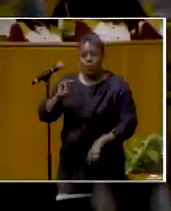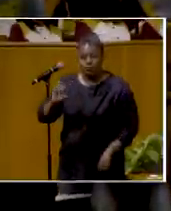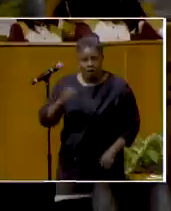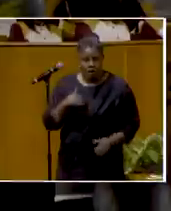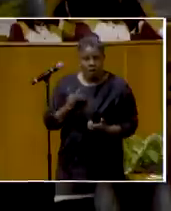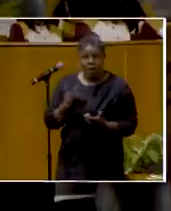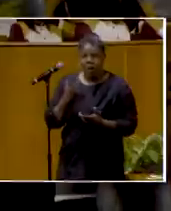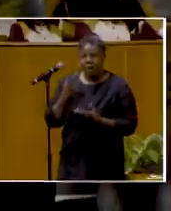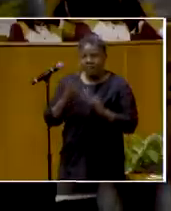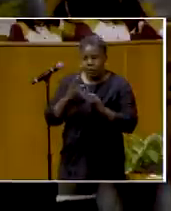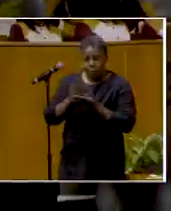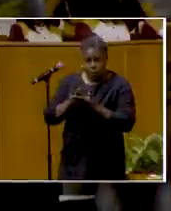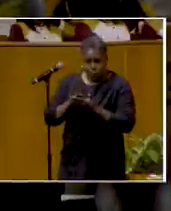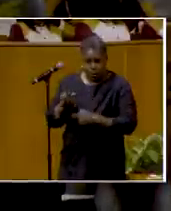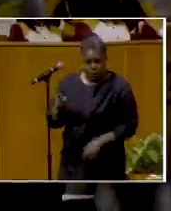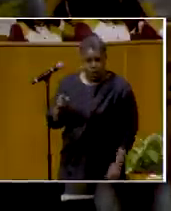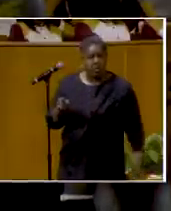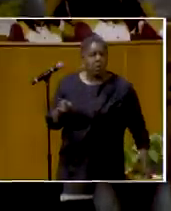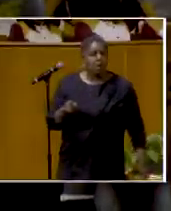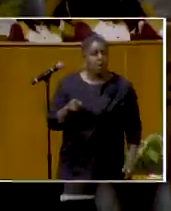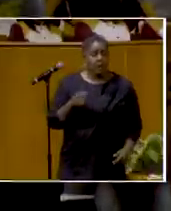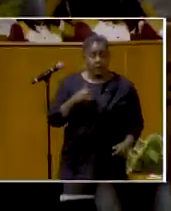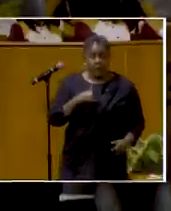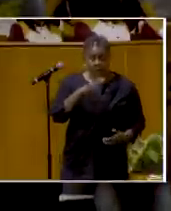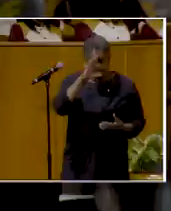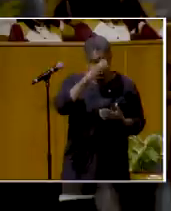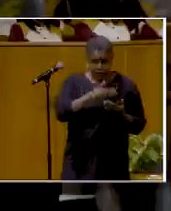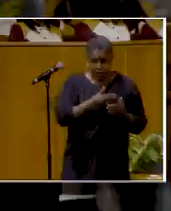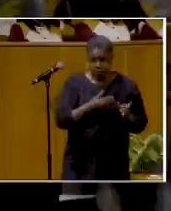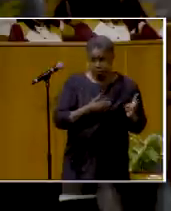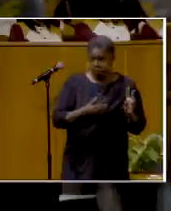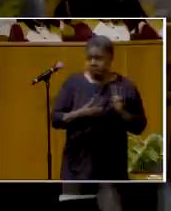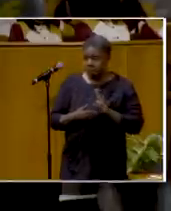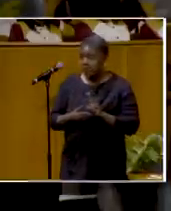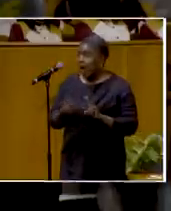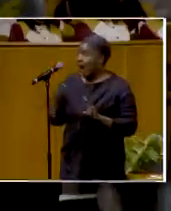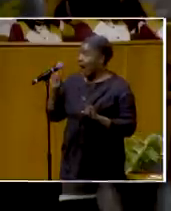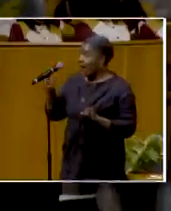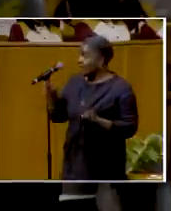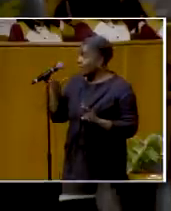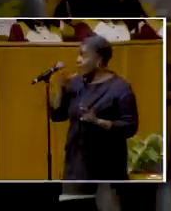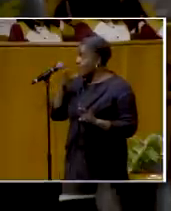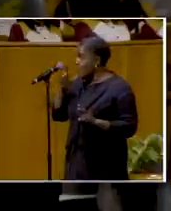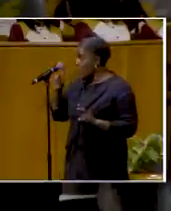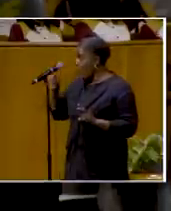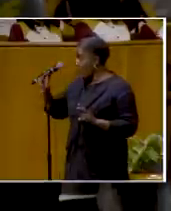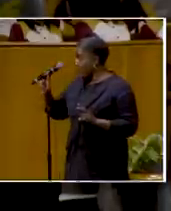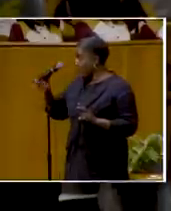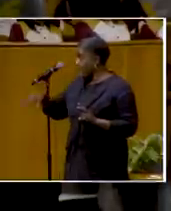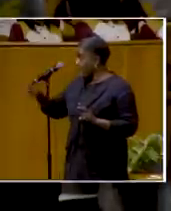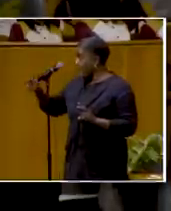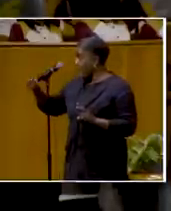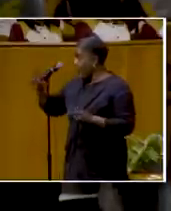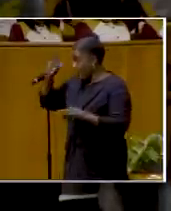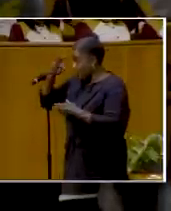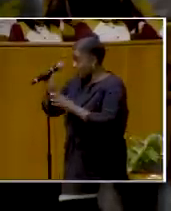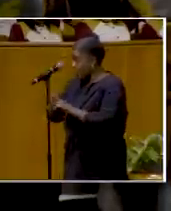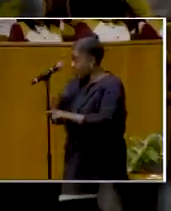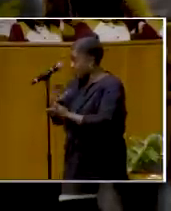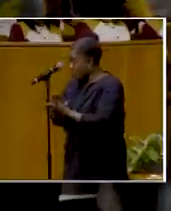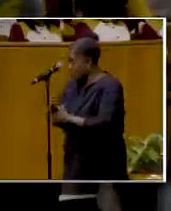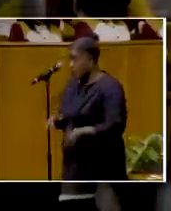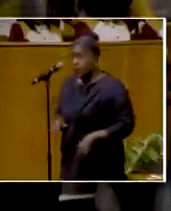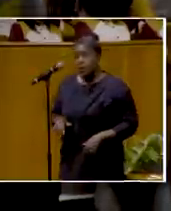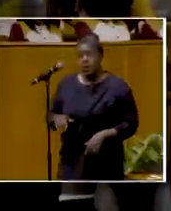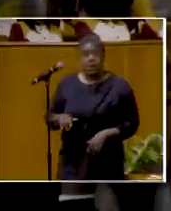about going to. And I asked my mother to pick up my youngest son from school. So my mom went to go get Cooper